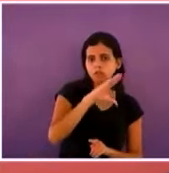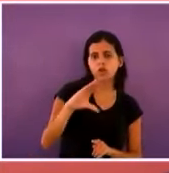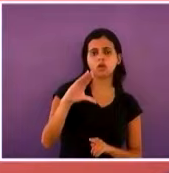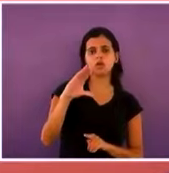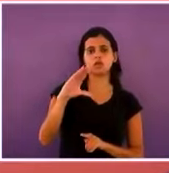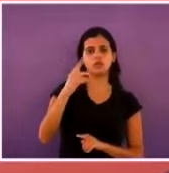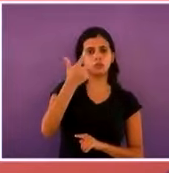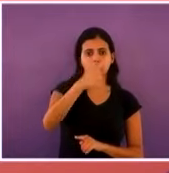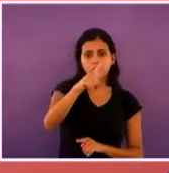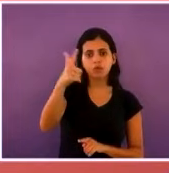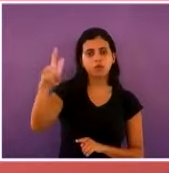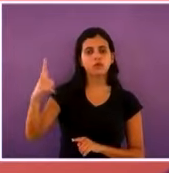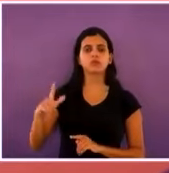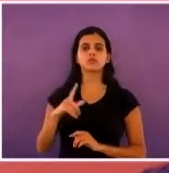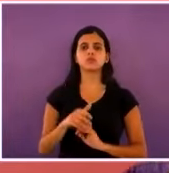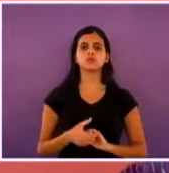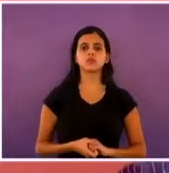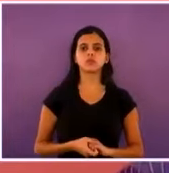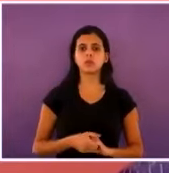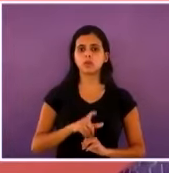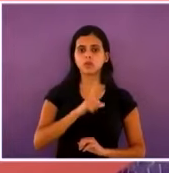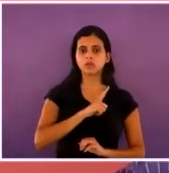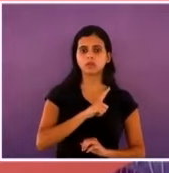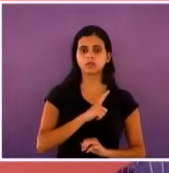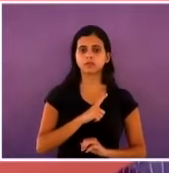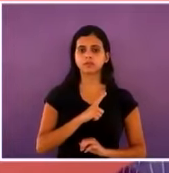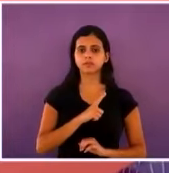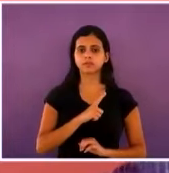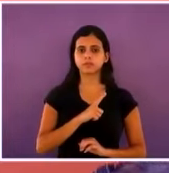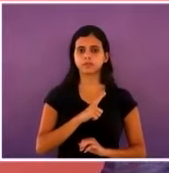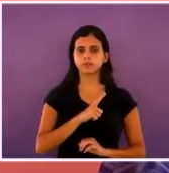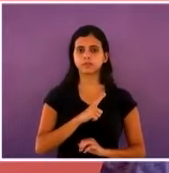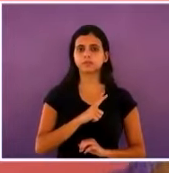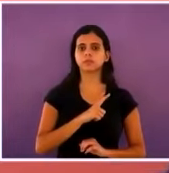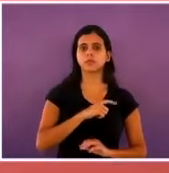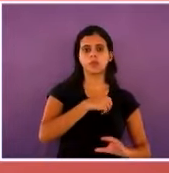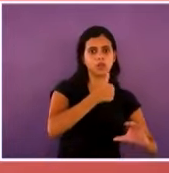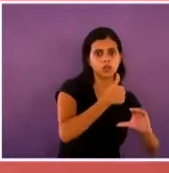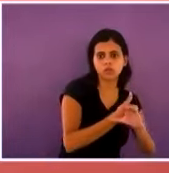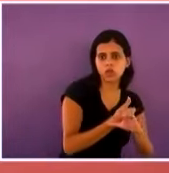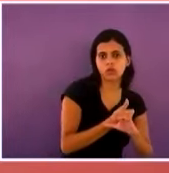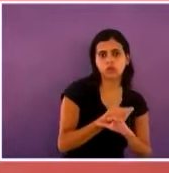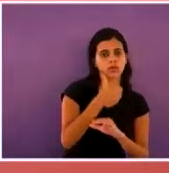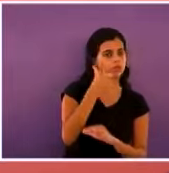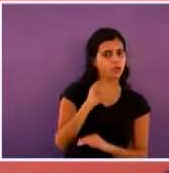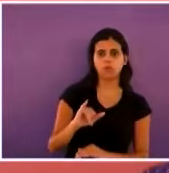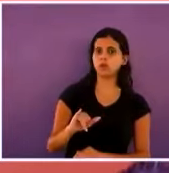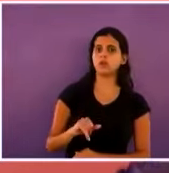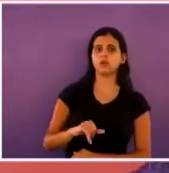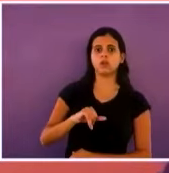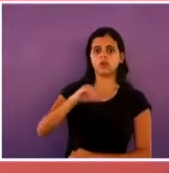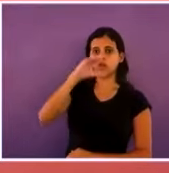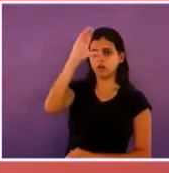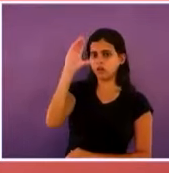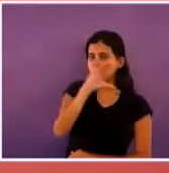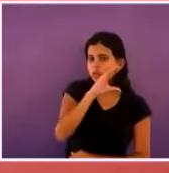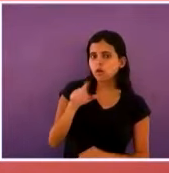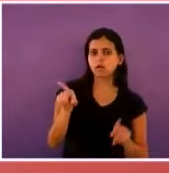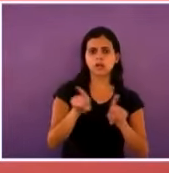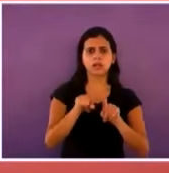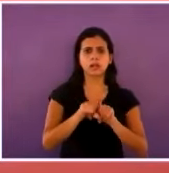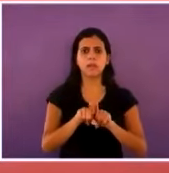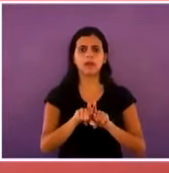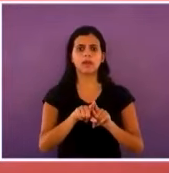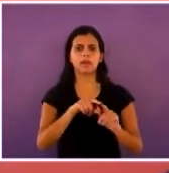are the non-Catholic Christians. Há os cristãos não católicos. The liberal Protestants. Os protestantes liberais. There